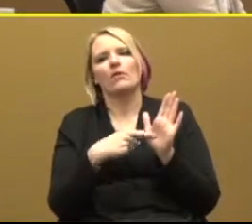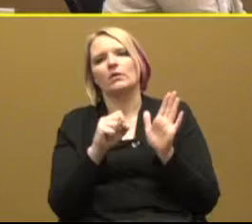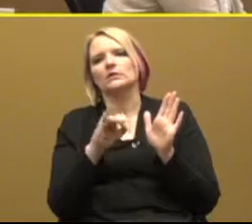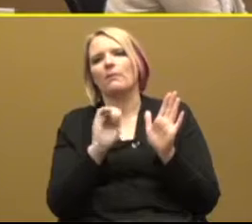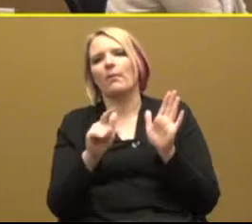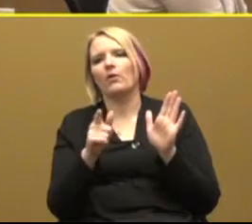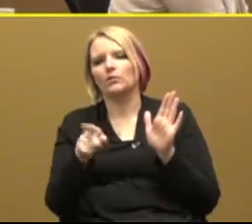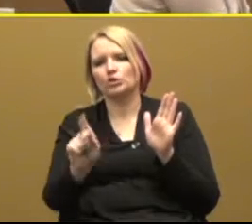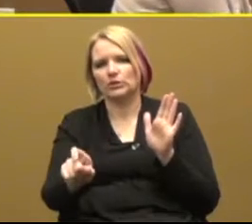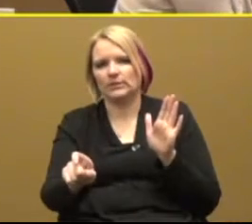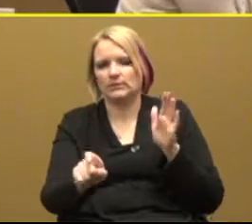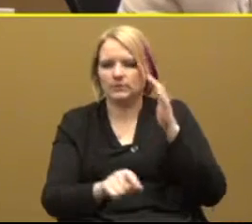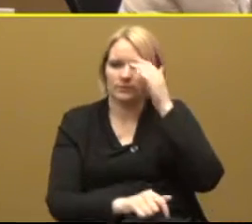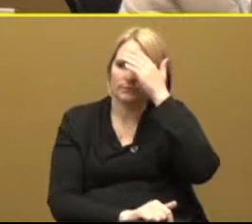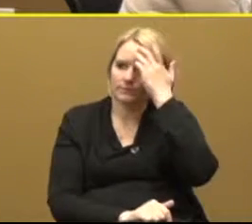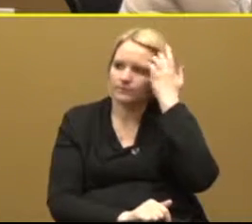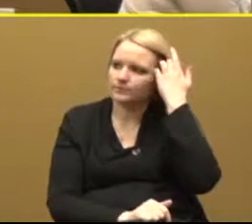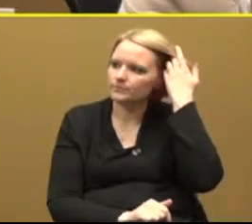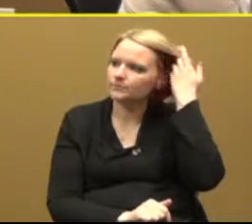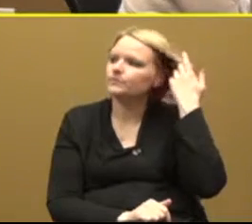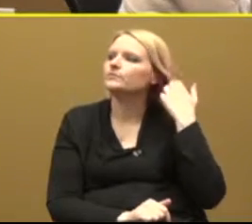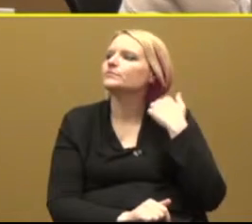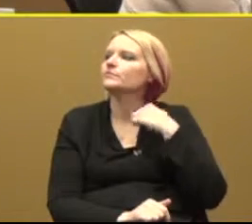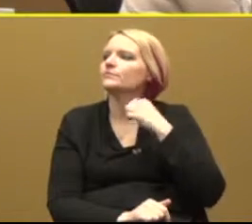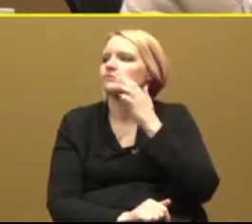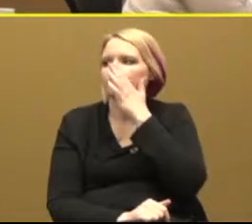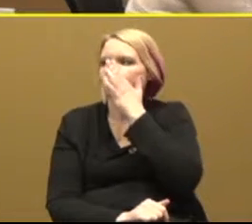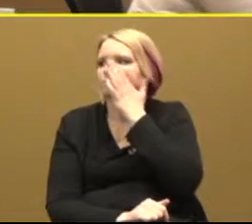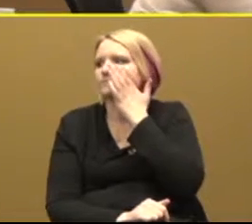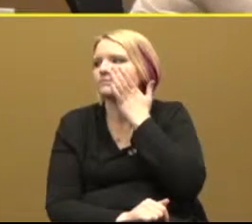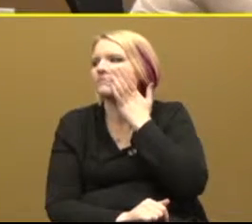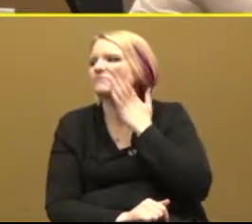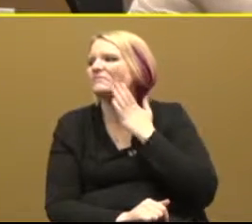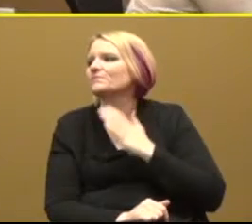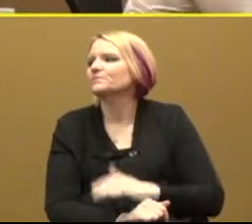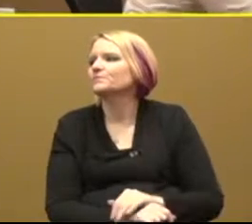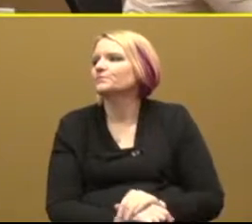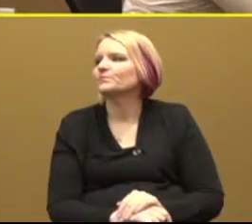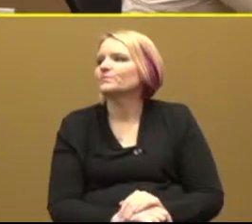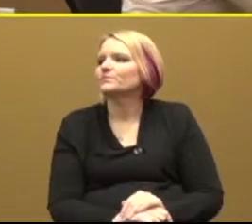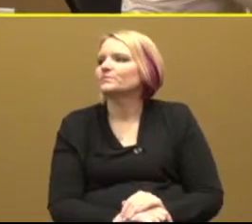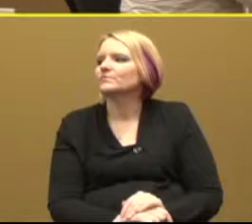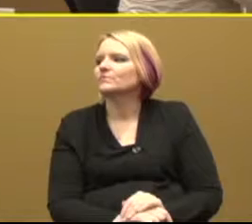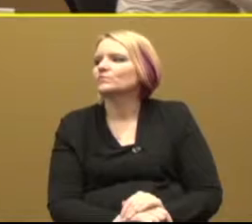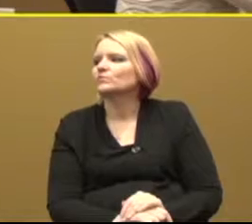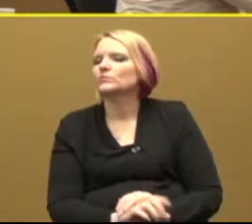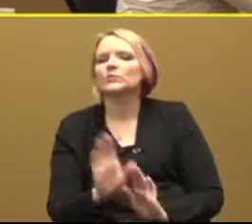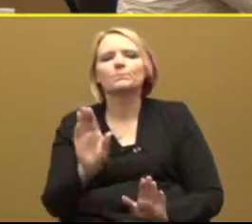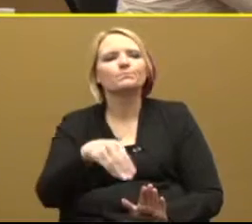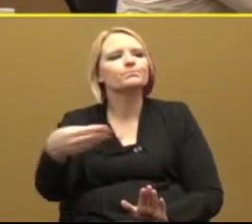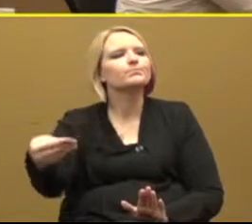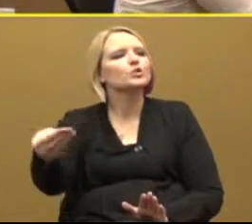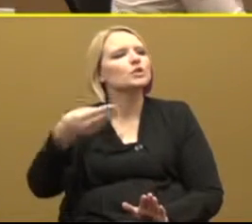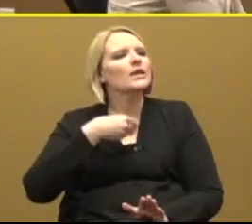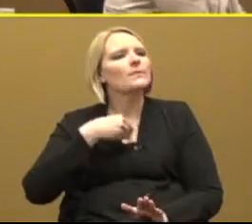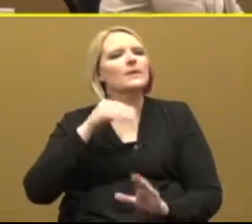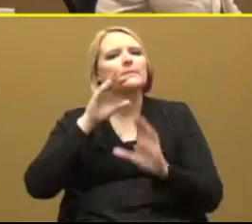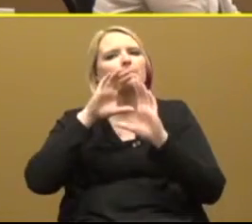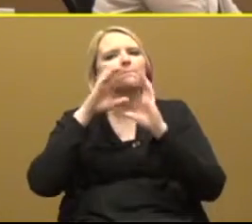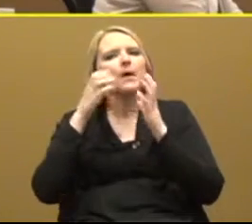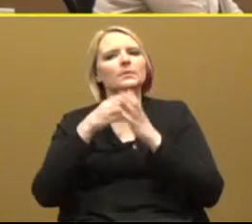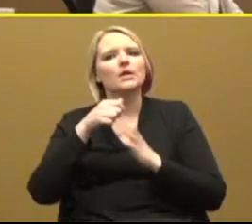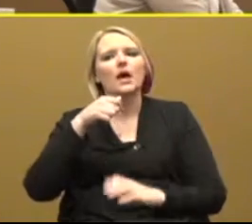she needs. You can do whatever you want. Oh, and she wants bubbles. I